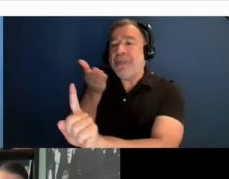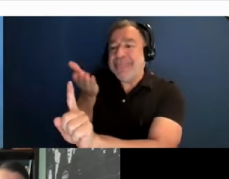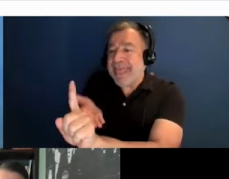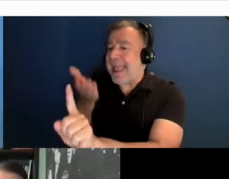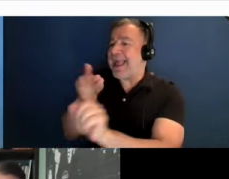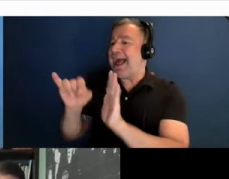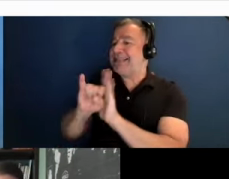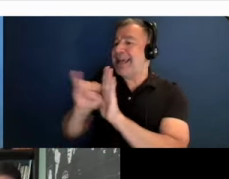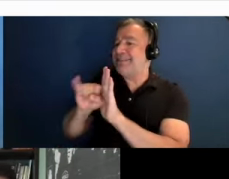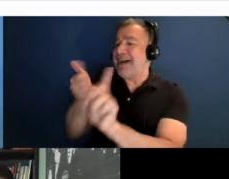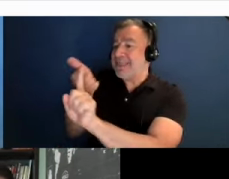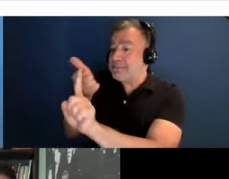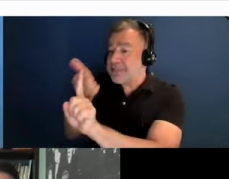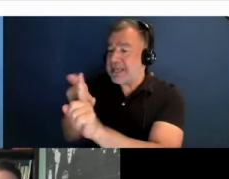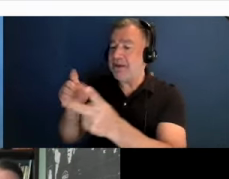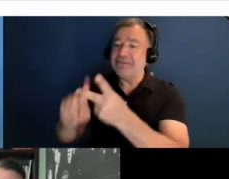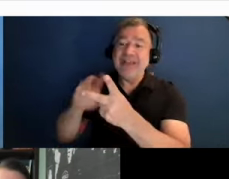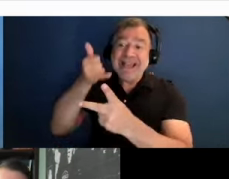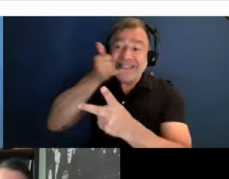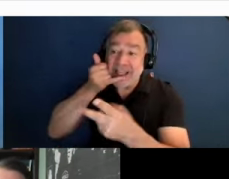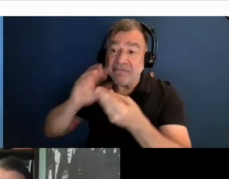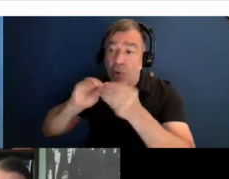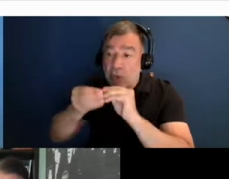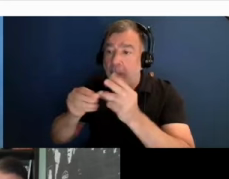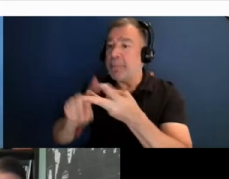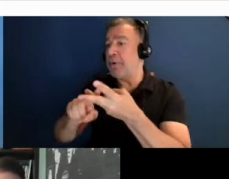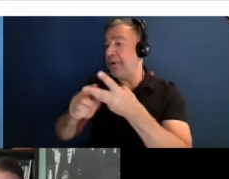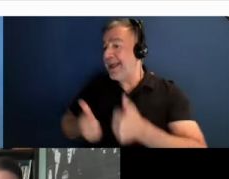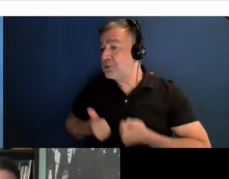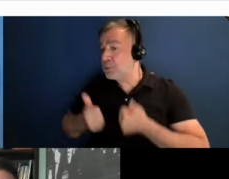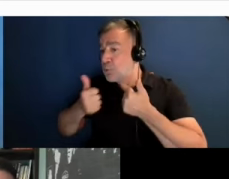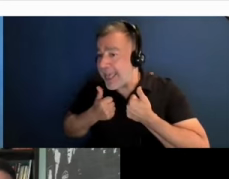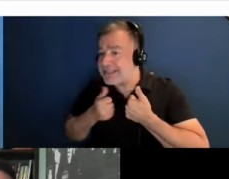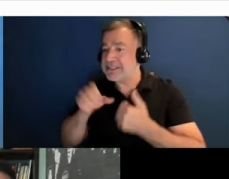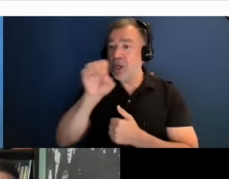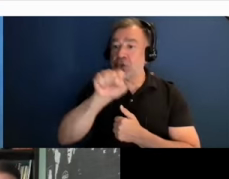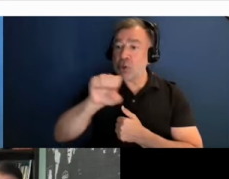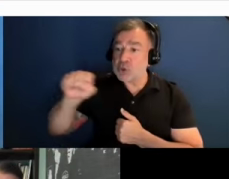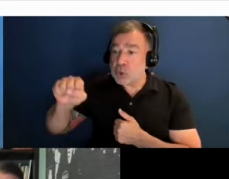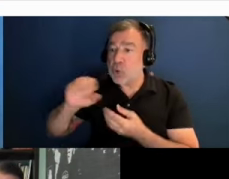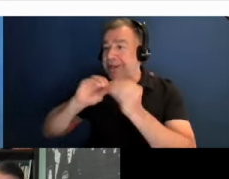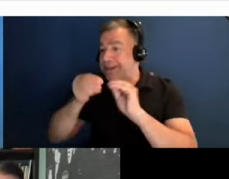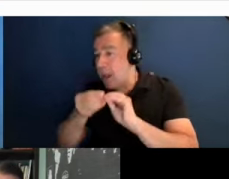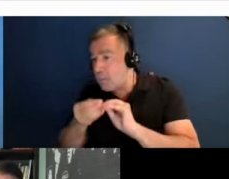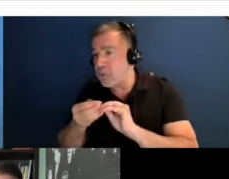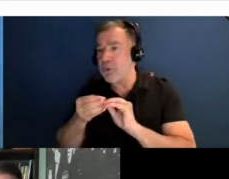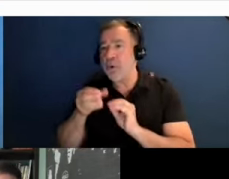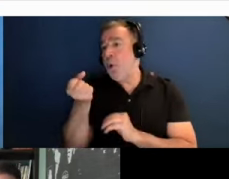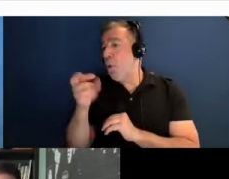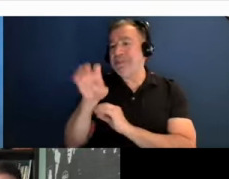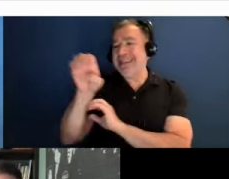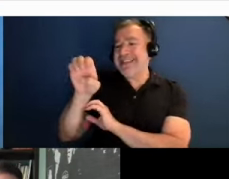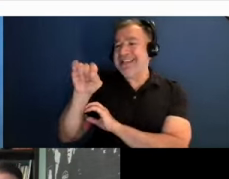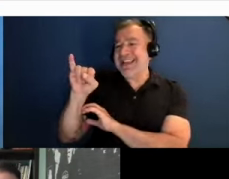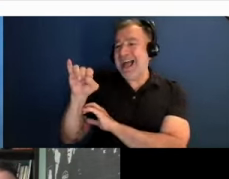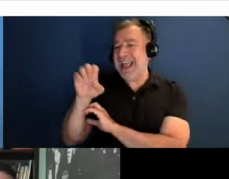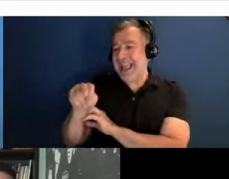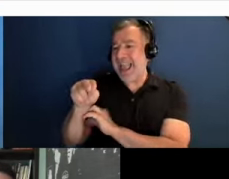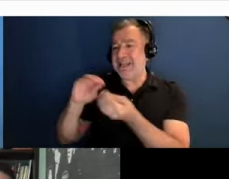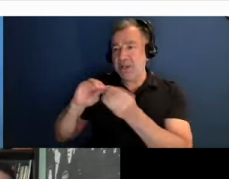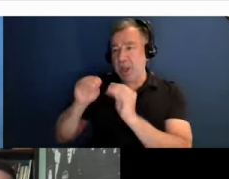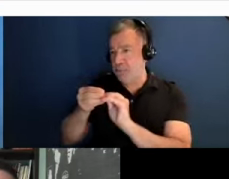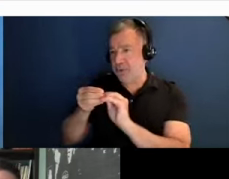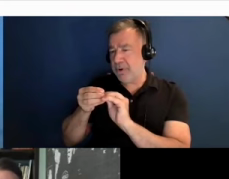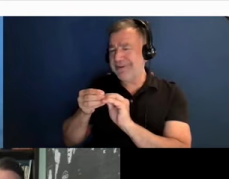telephone number, their address. Here you can see their social security number or their tax identification number, as Lauri mentioned